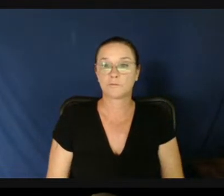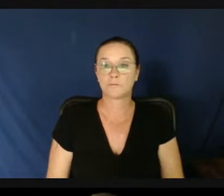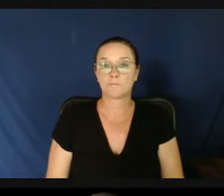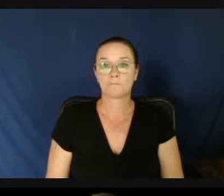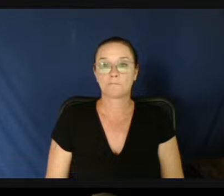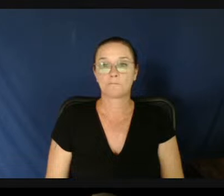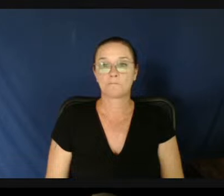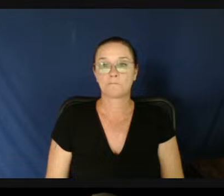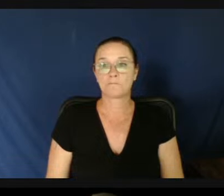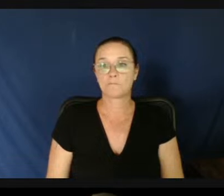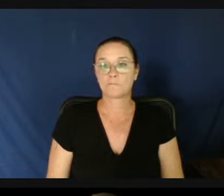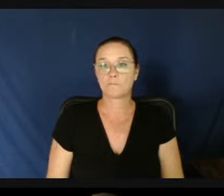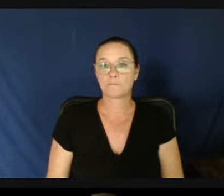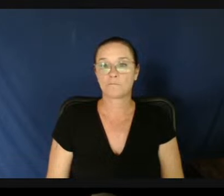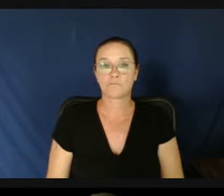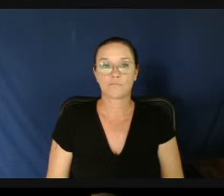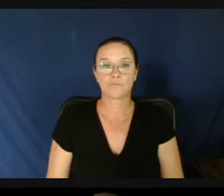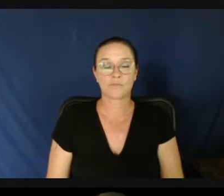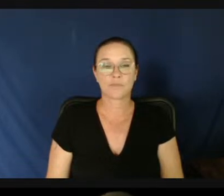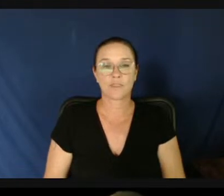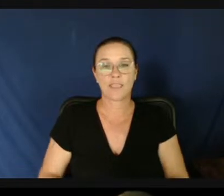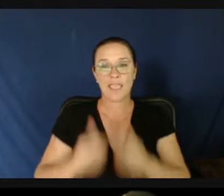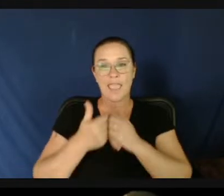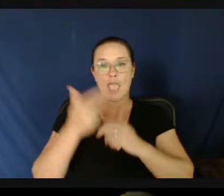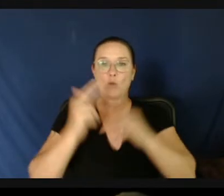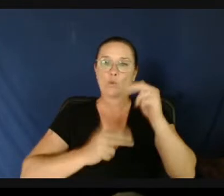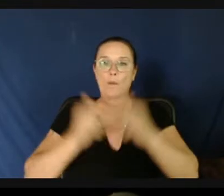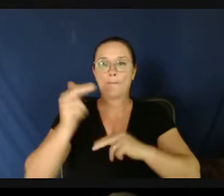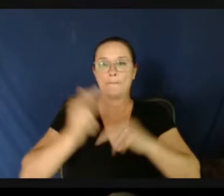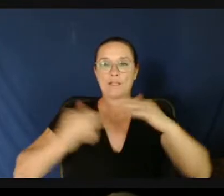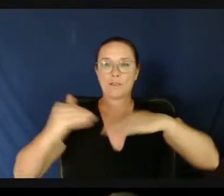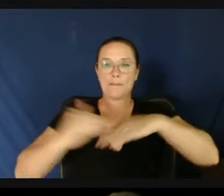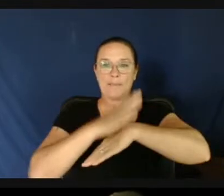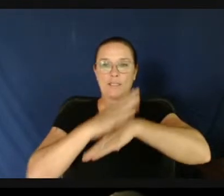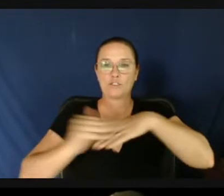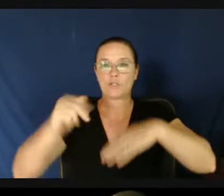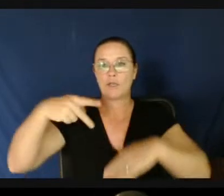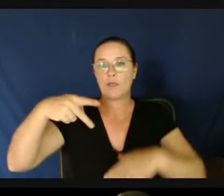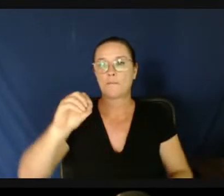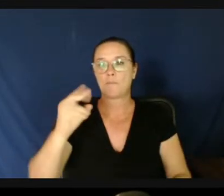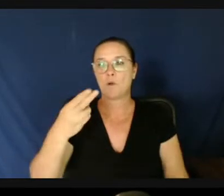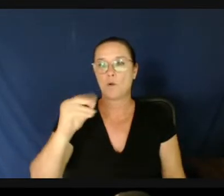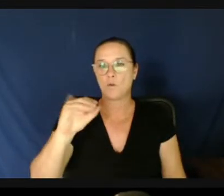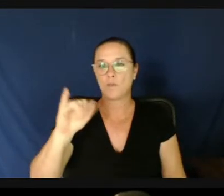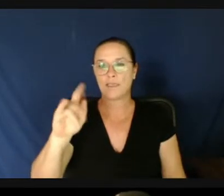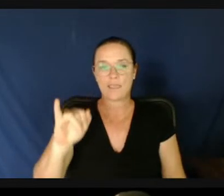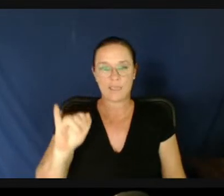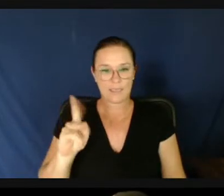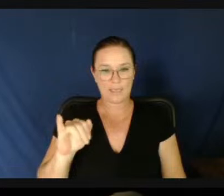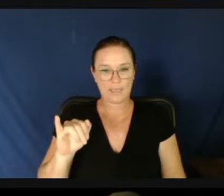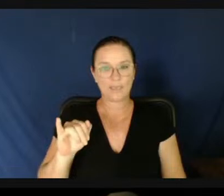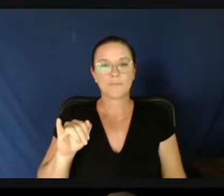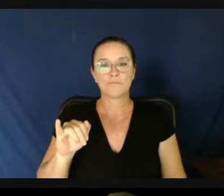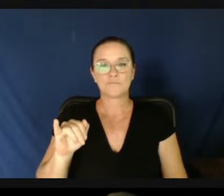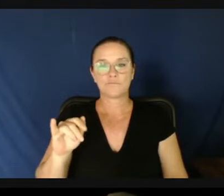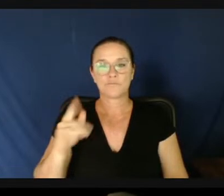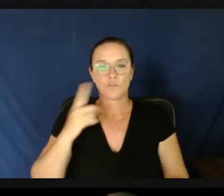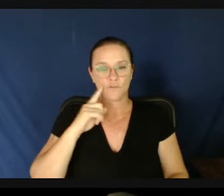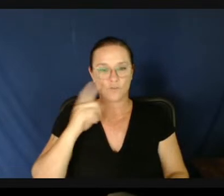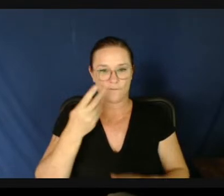And this is how to build a beach, Pohoiki growth over the years. And so it's interesting. We've